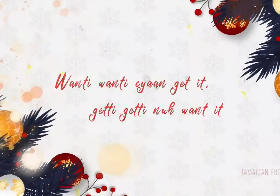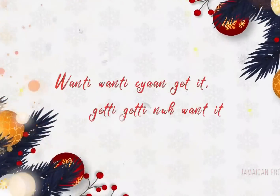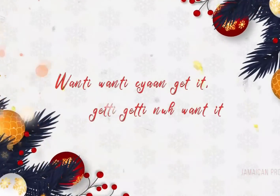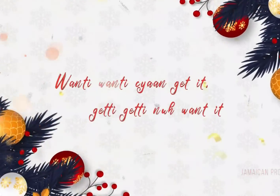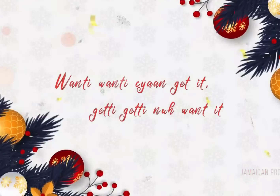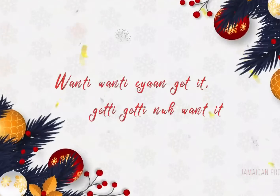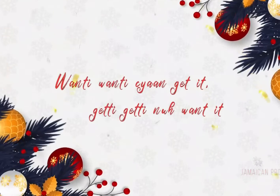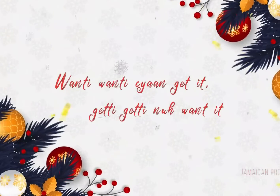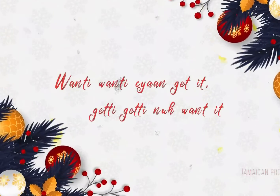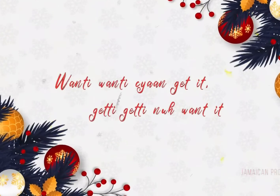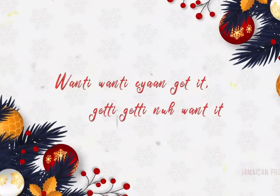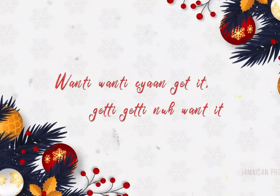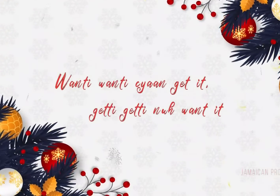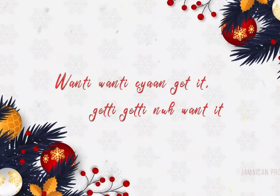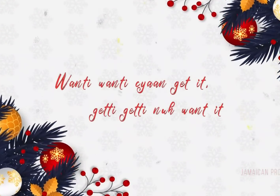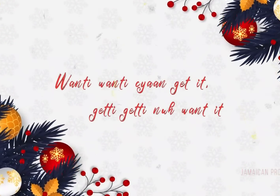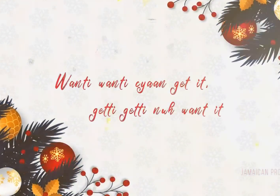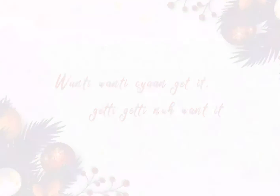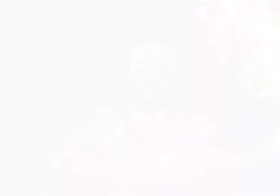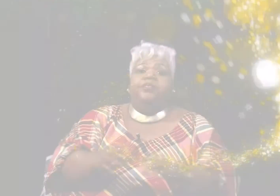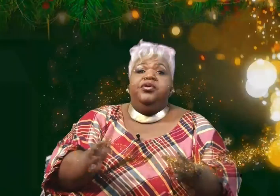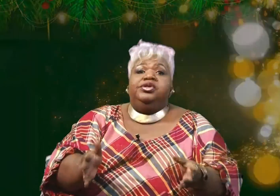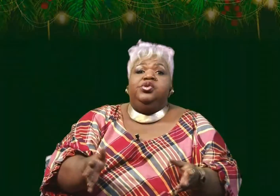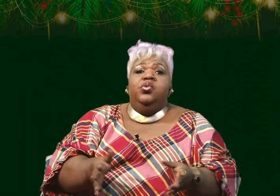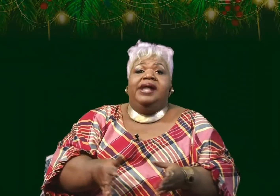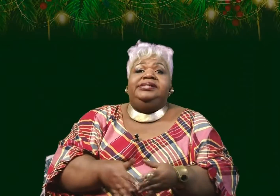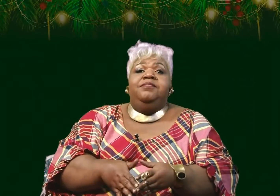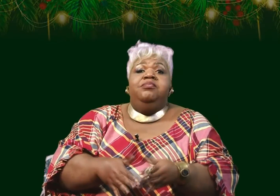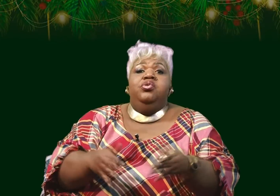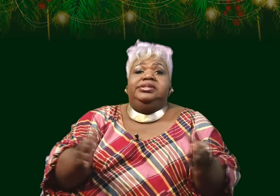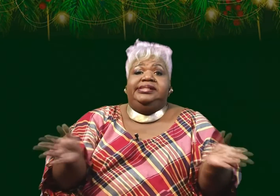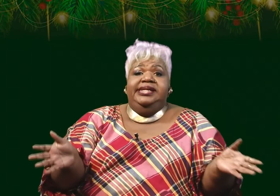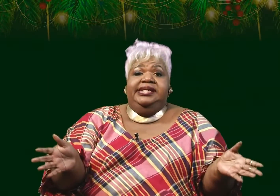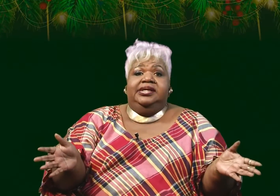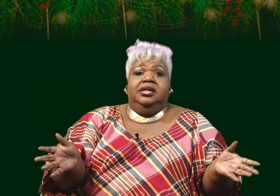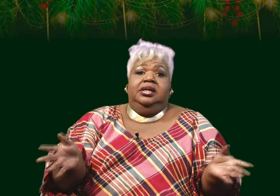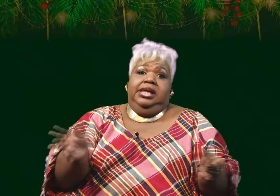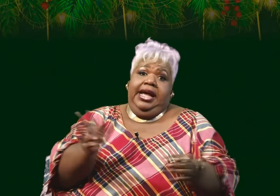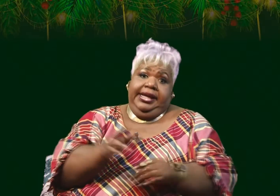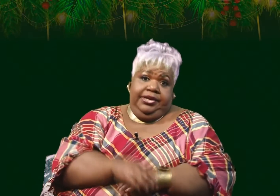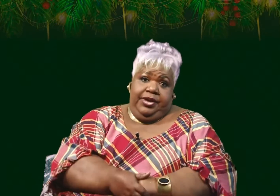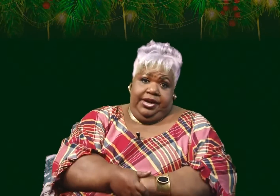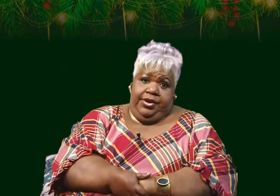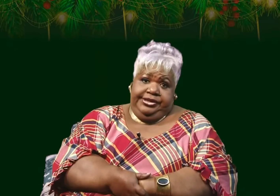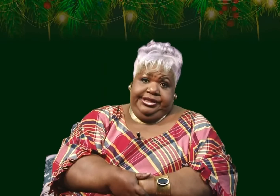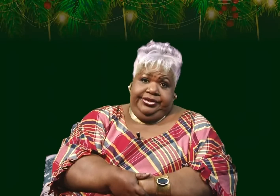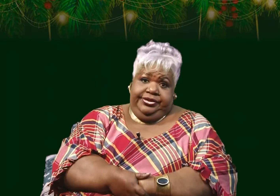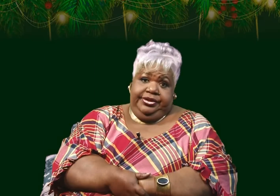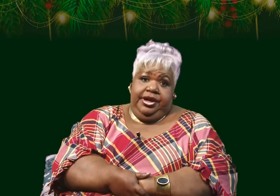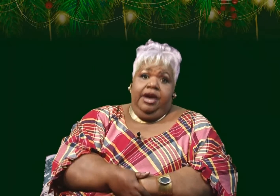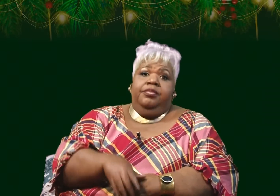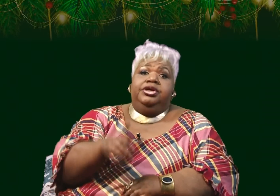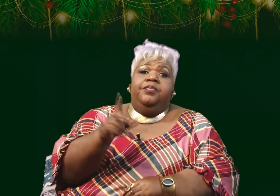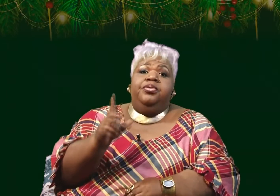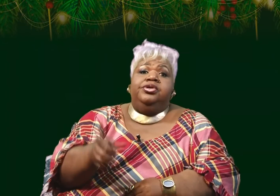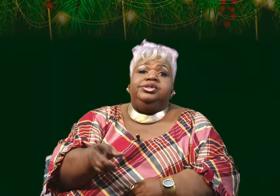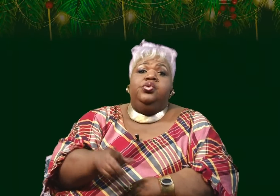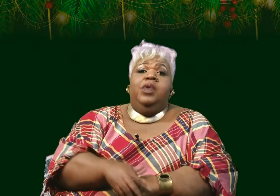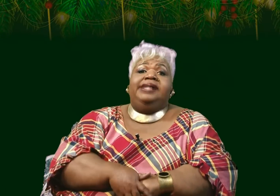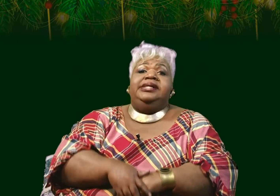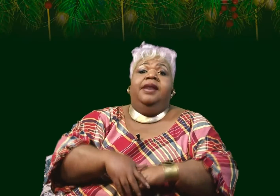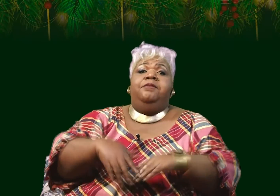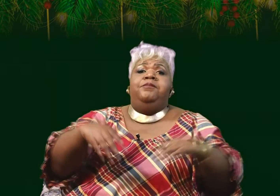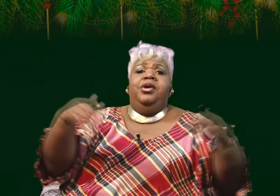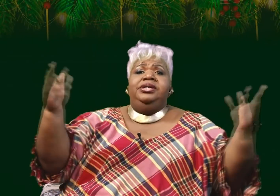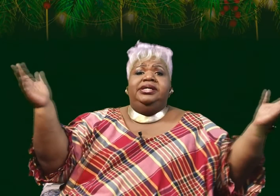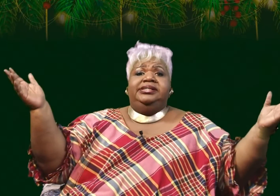it, no want it. In other words, the person who has the most need can't get what they want, But the person who has